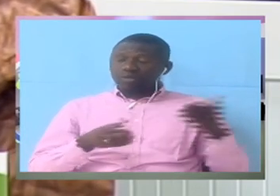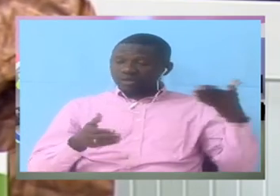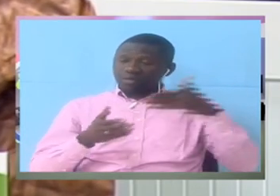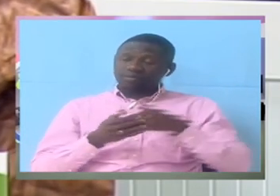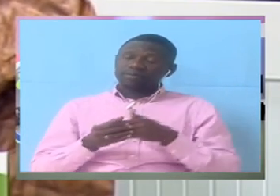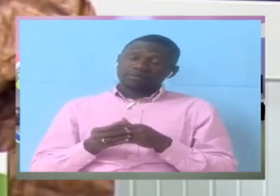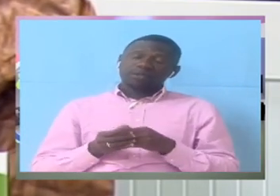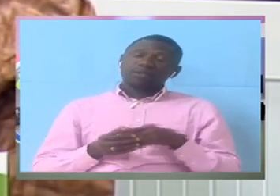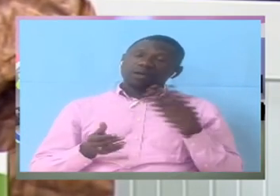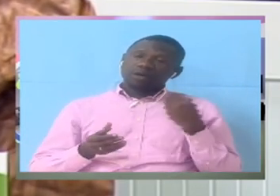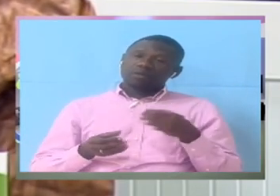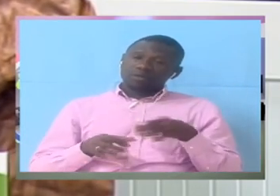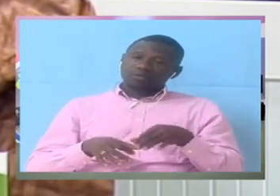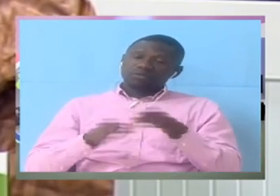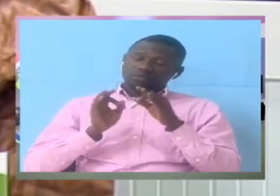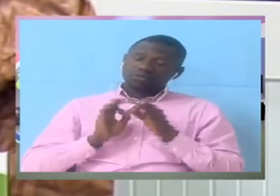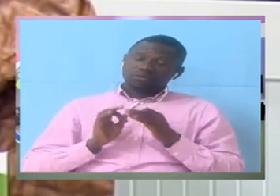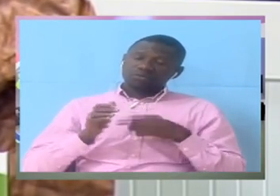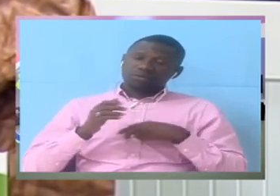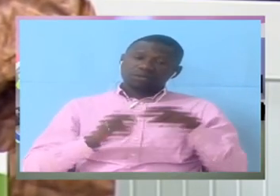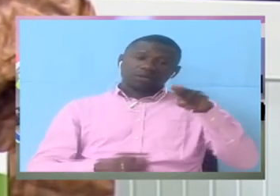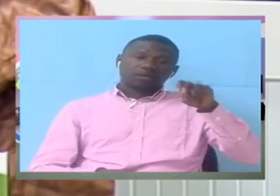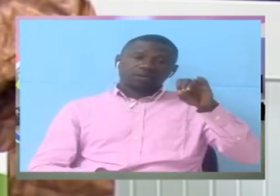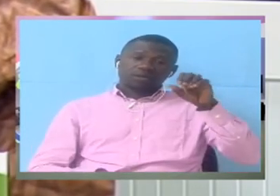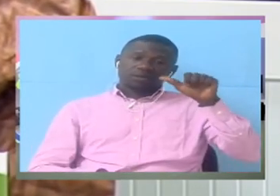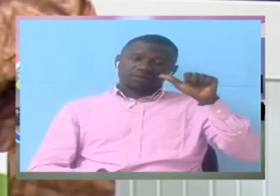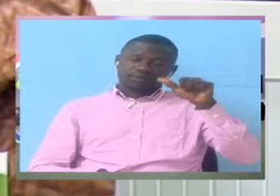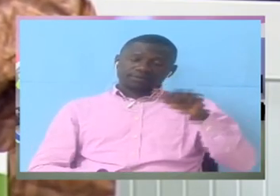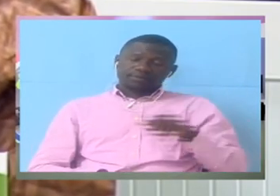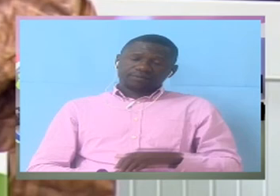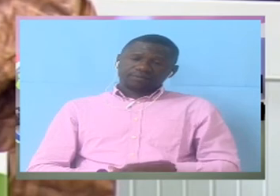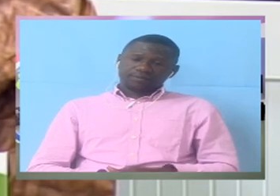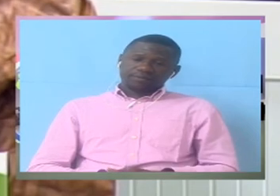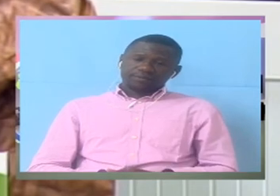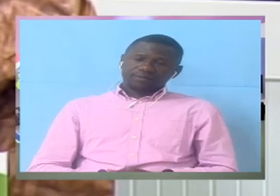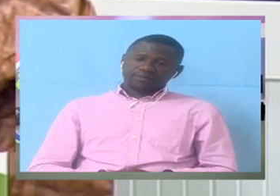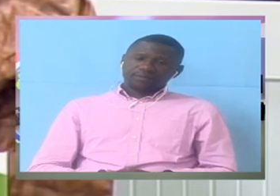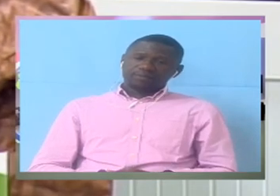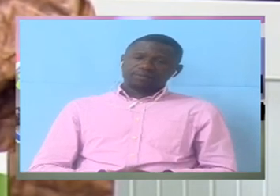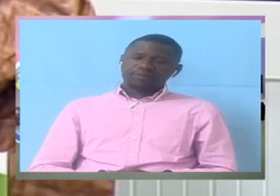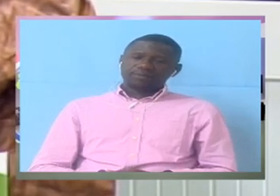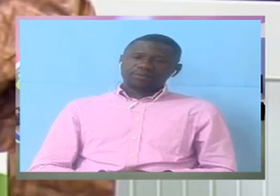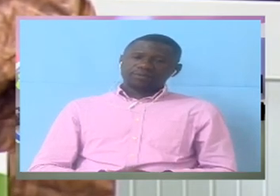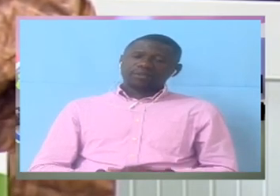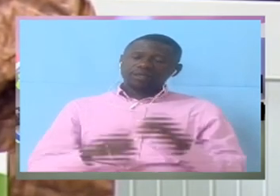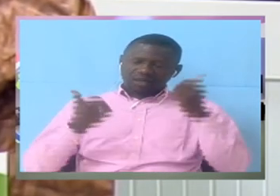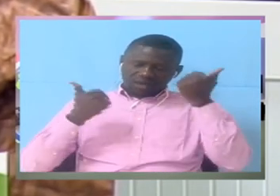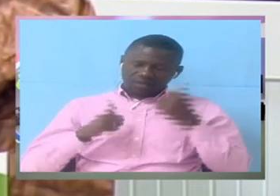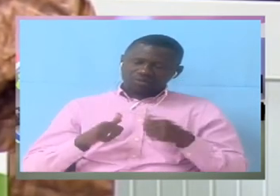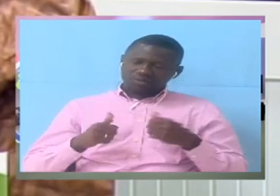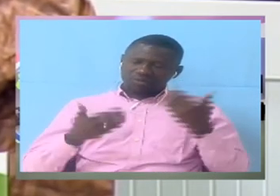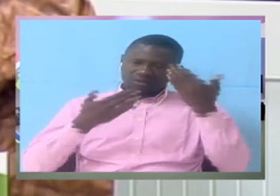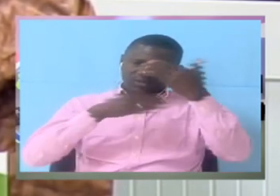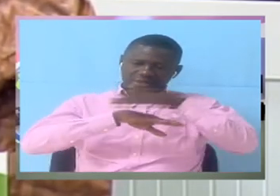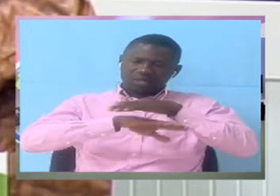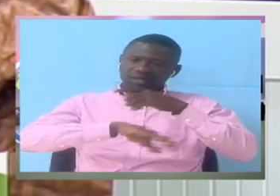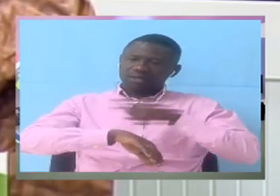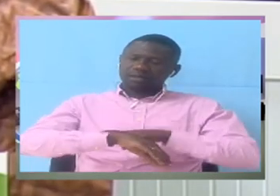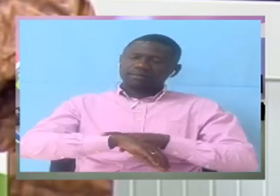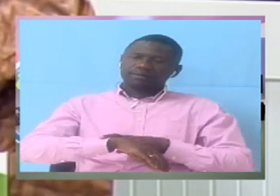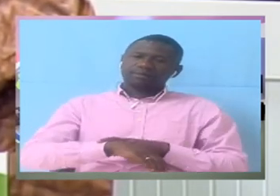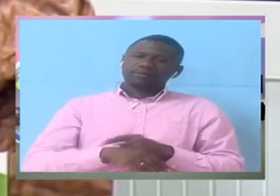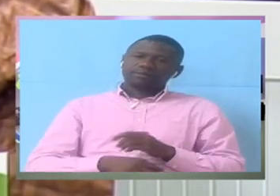That was how they took us to the NIA. When they took us to the NIA, it was in the night. Where